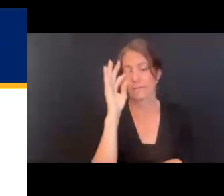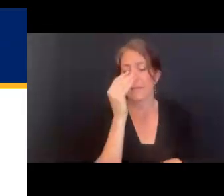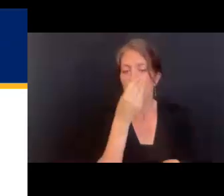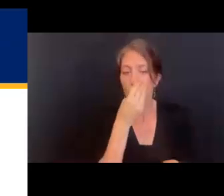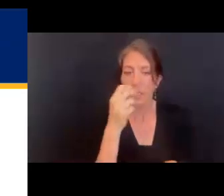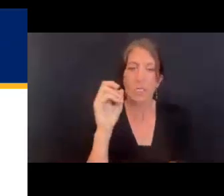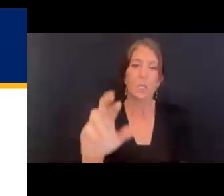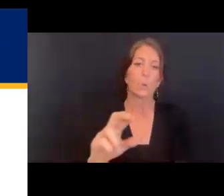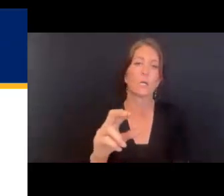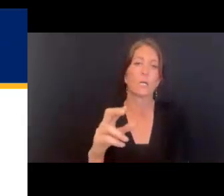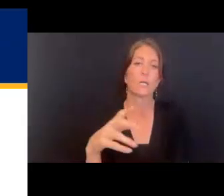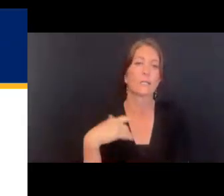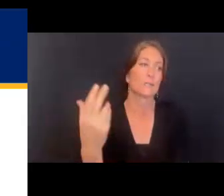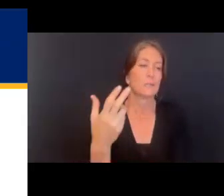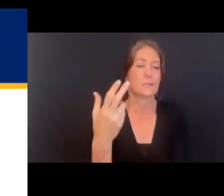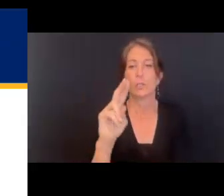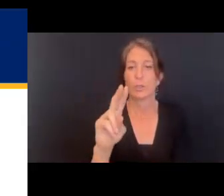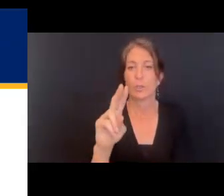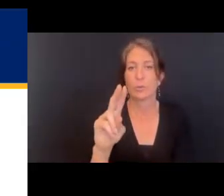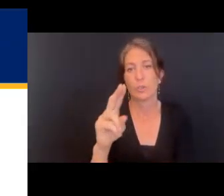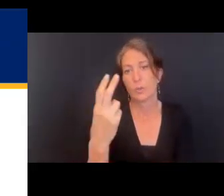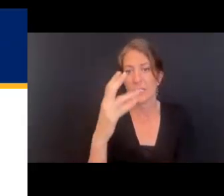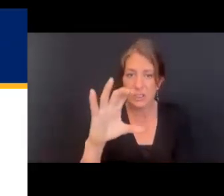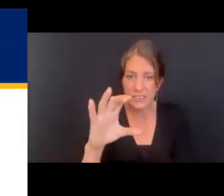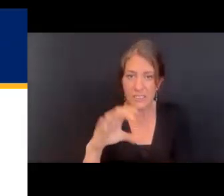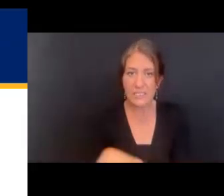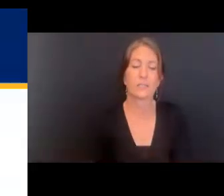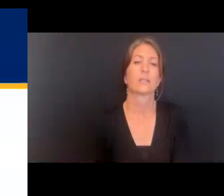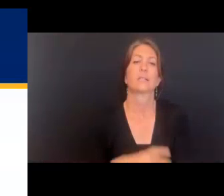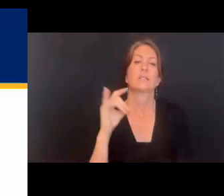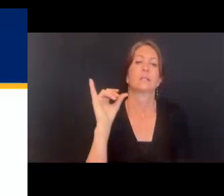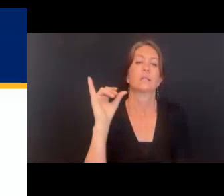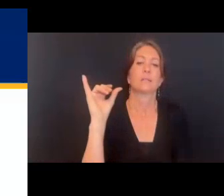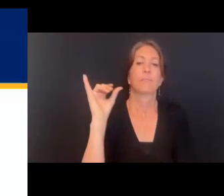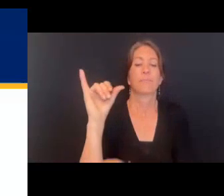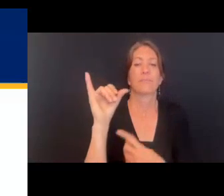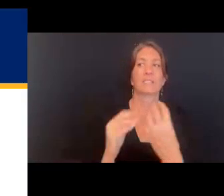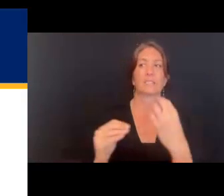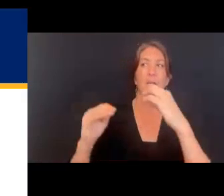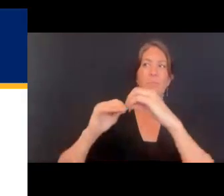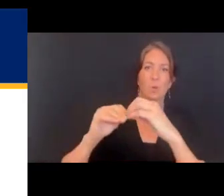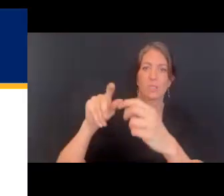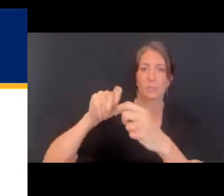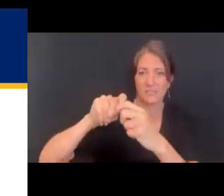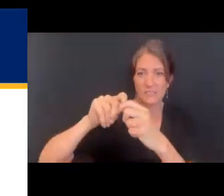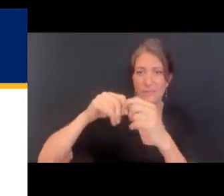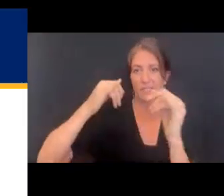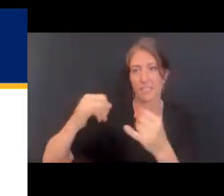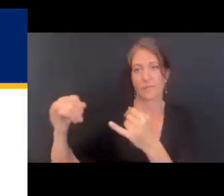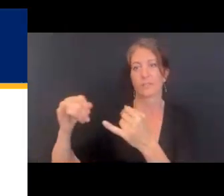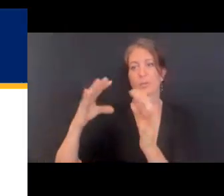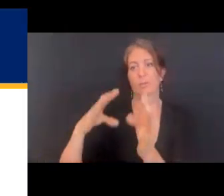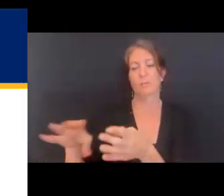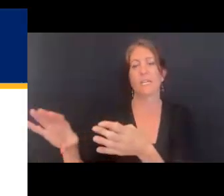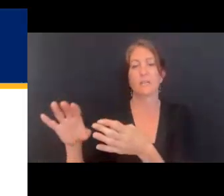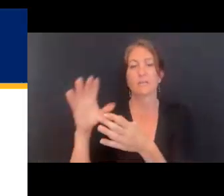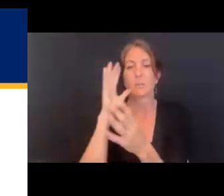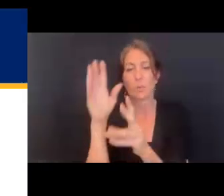or United Healthcare, a more specific individualized plan will be provided once